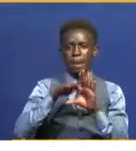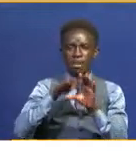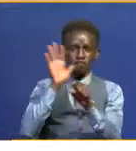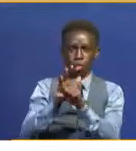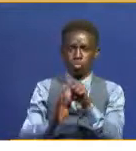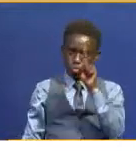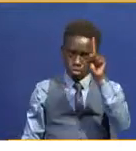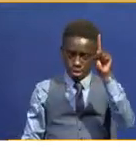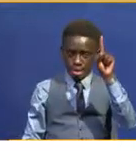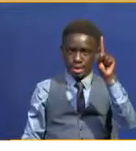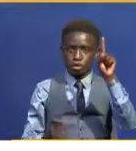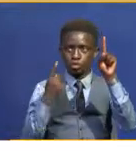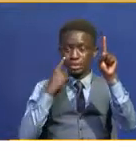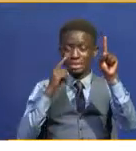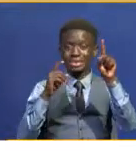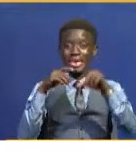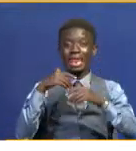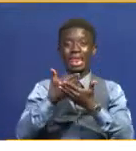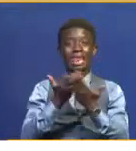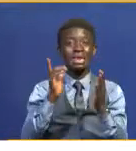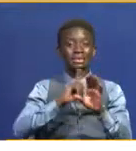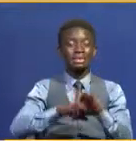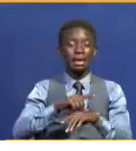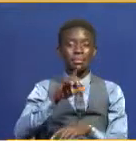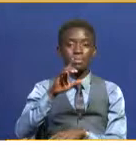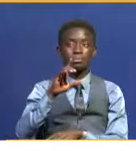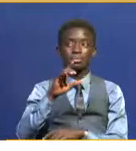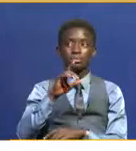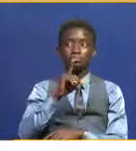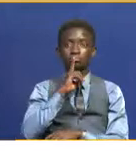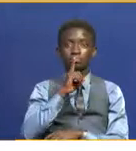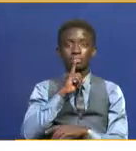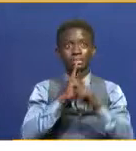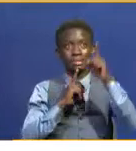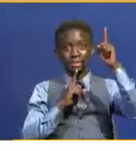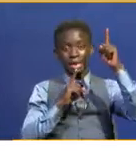every time the central bank reports that diaspora remittances are strong.